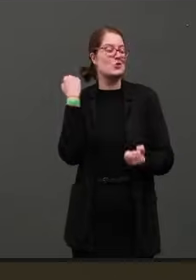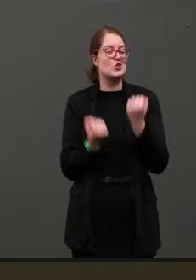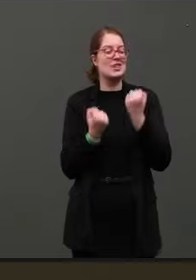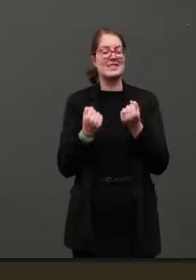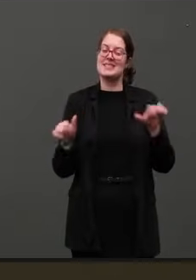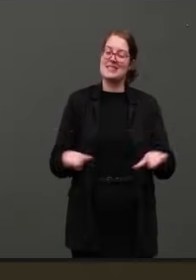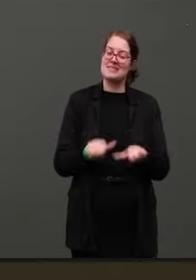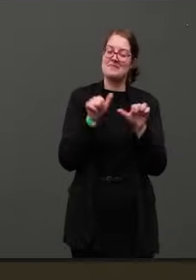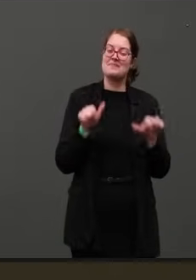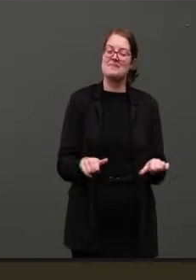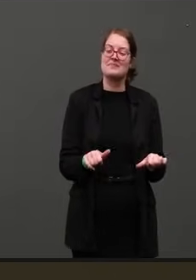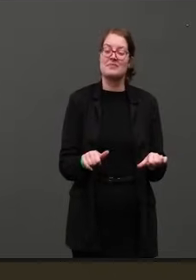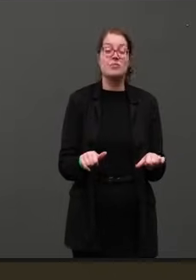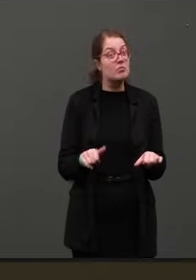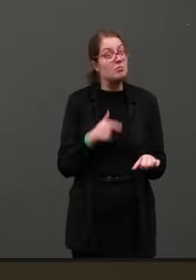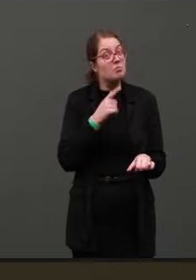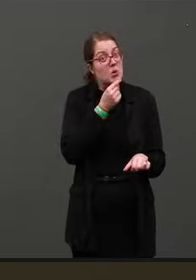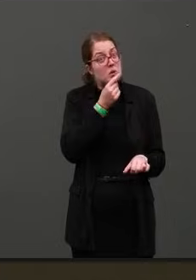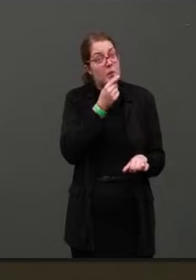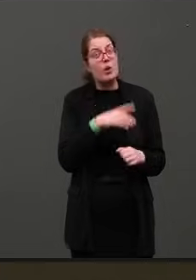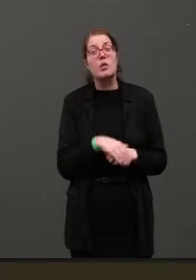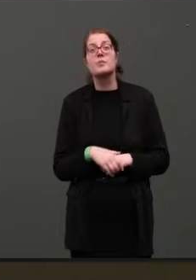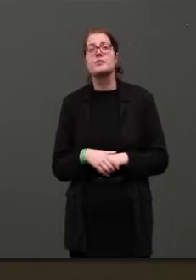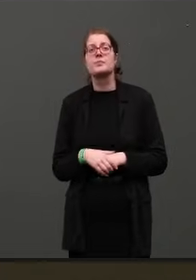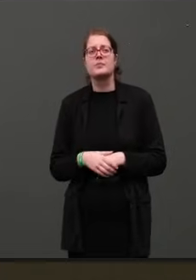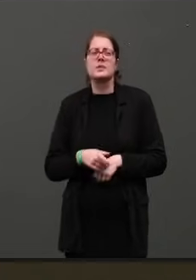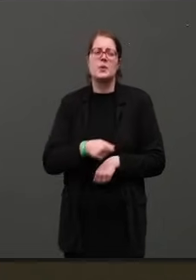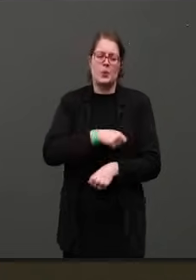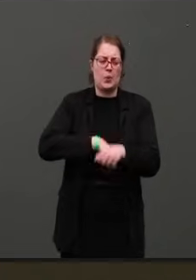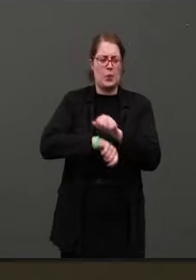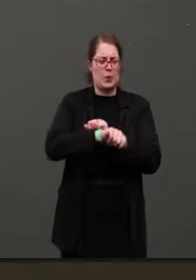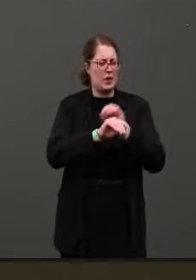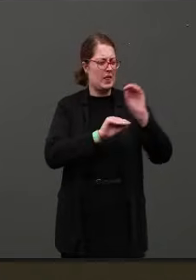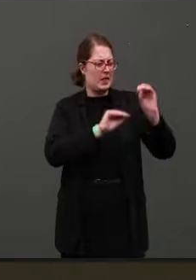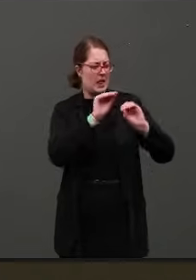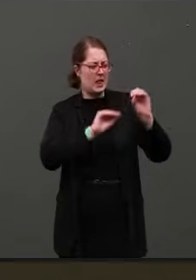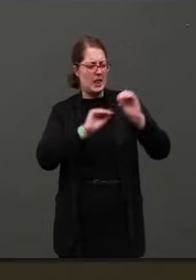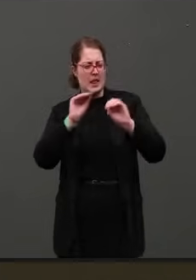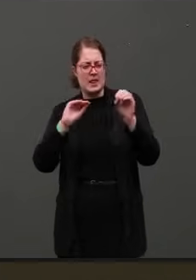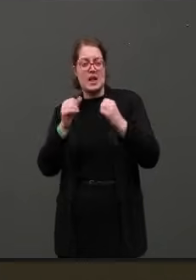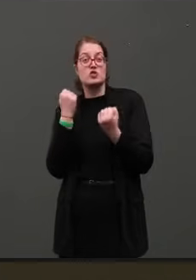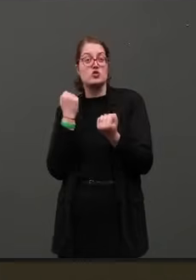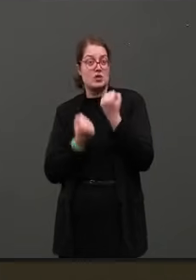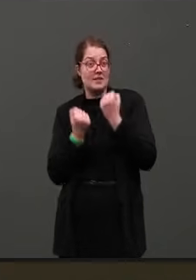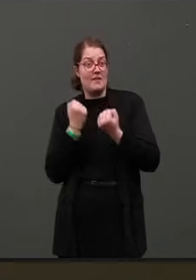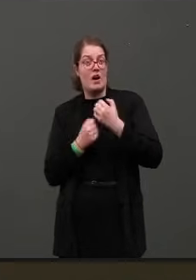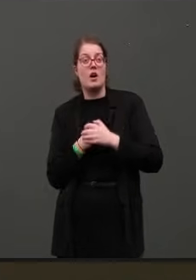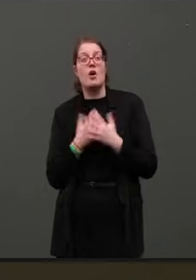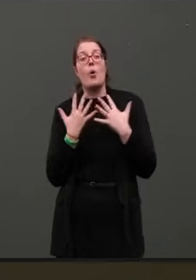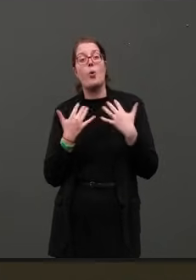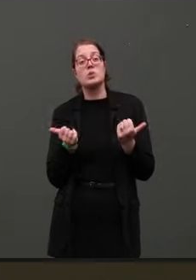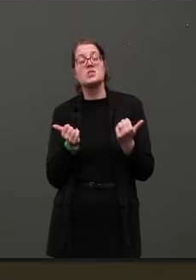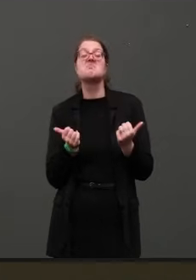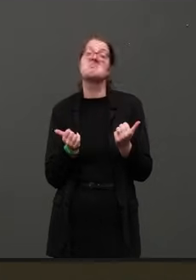you can do it, and if you've put in the work everywhere else to justify it, then the audience will still be